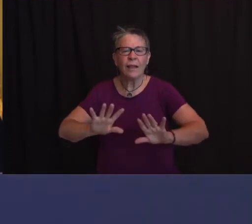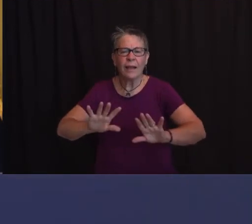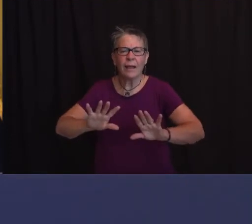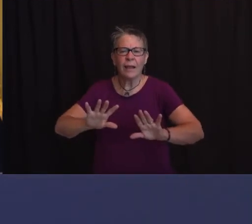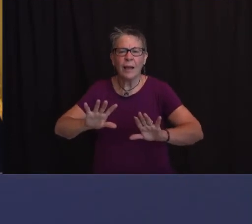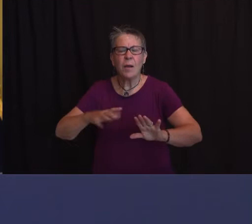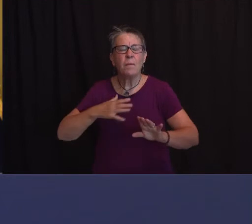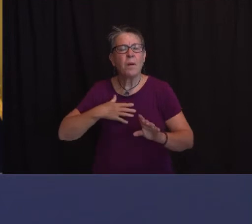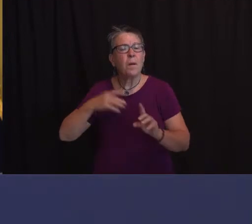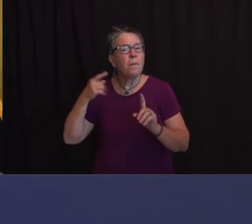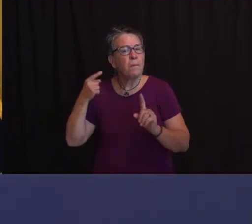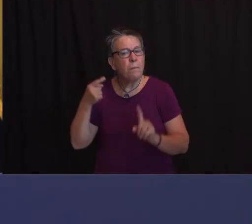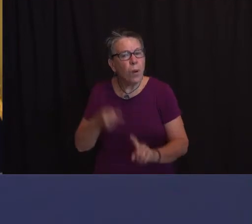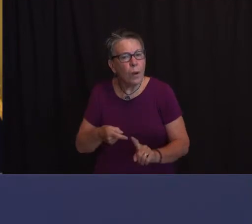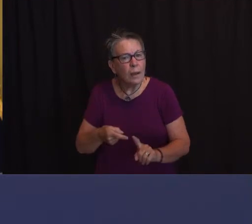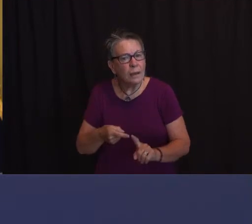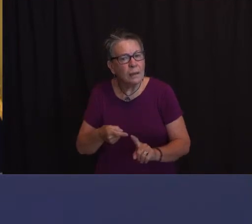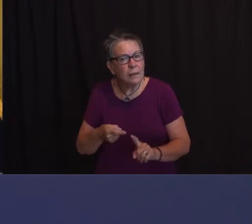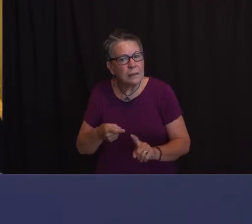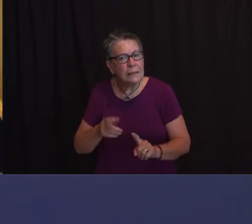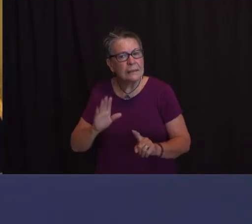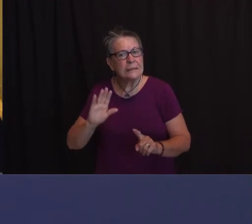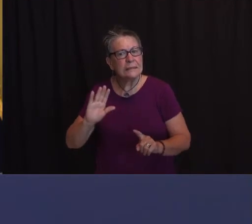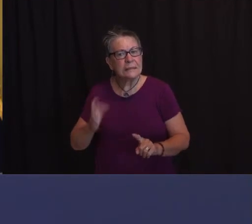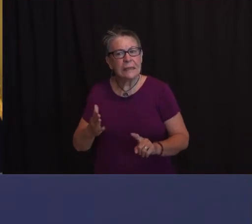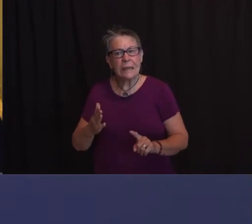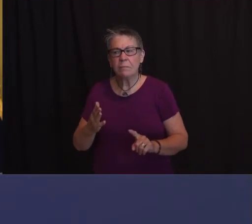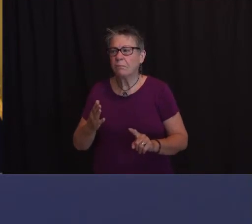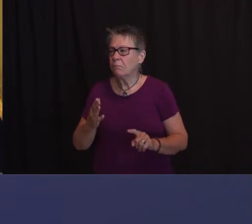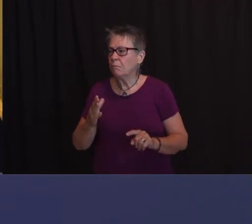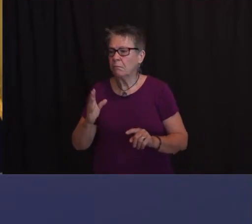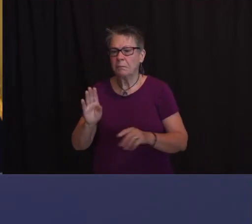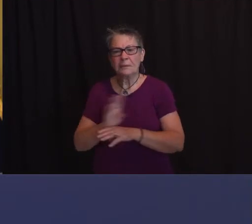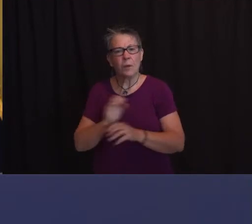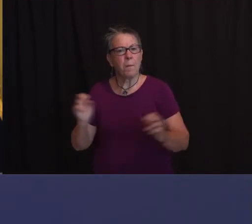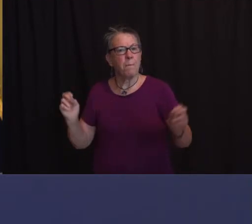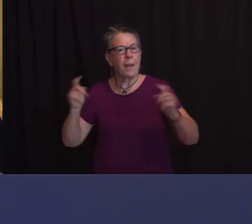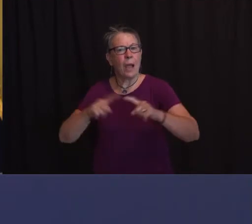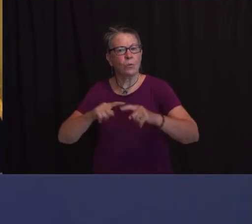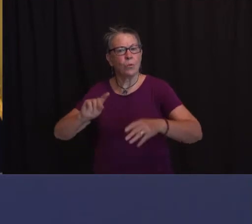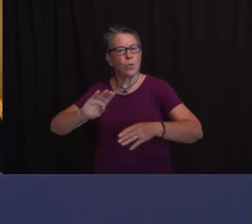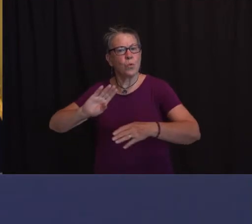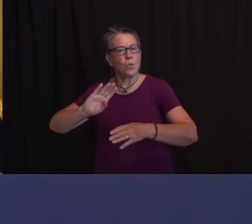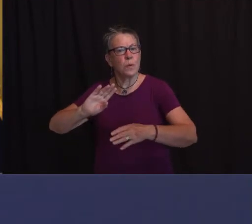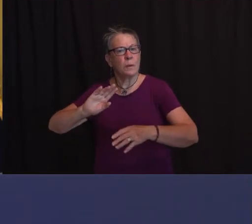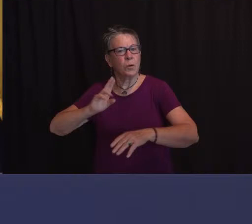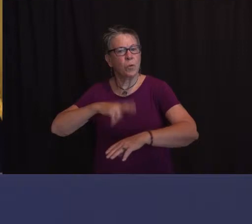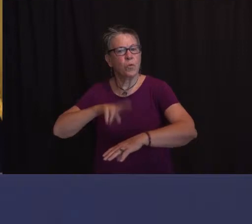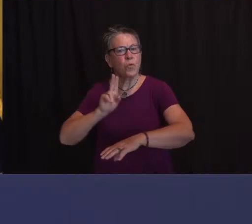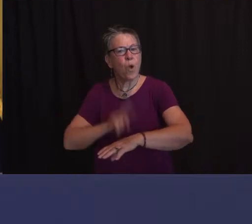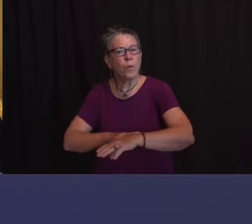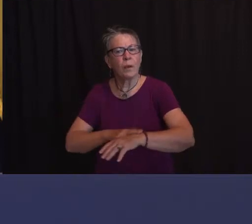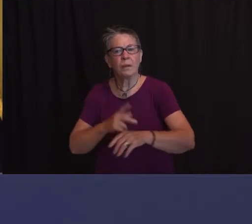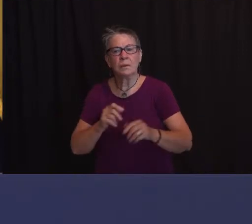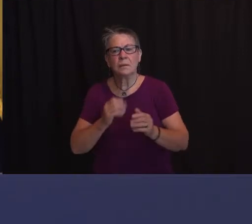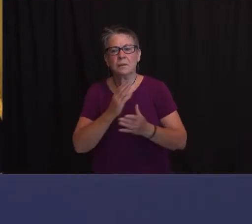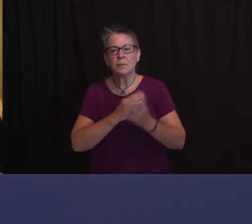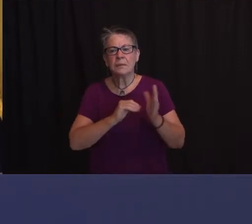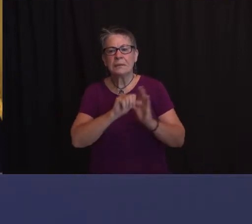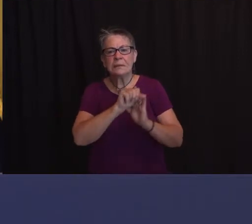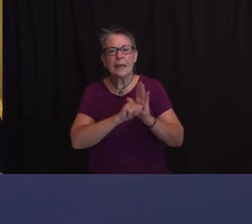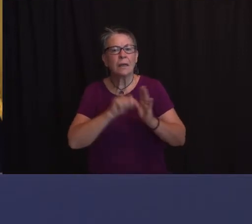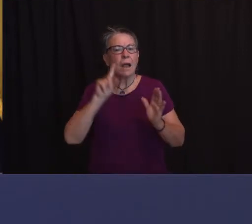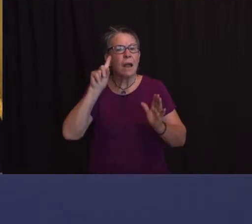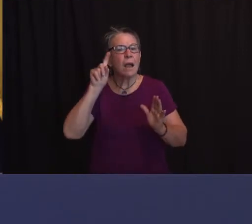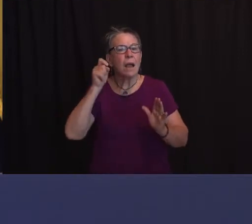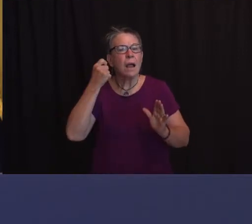a complete coming back to normal situation, and yet our state government offices are still closed. So I know we talked about this a